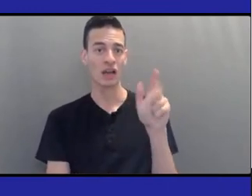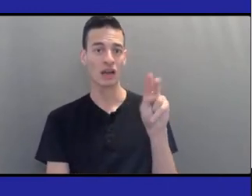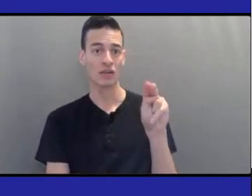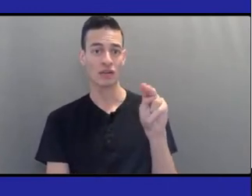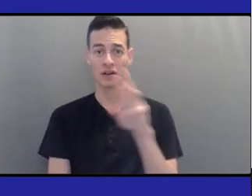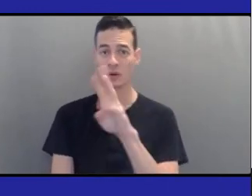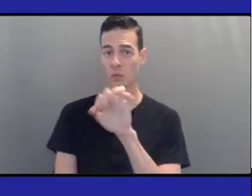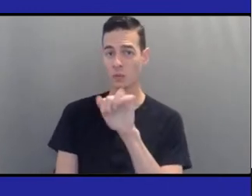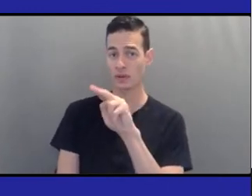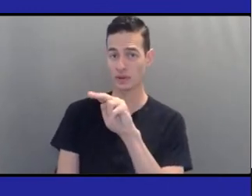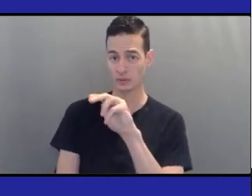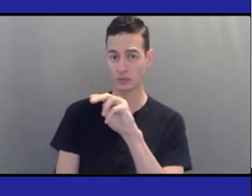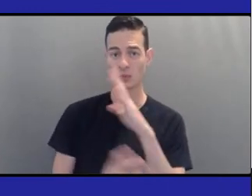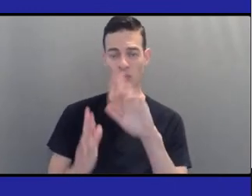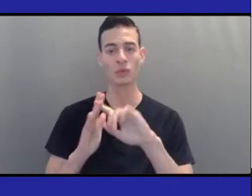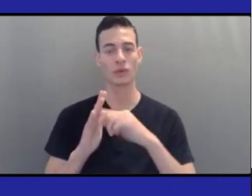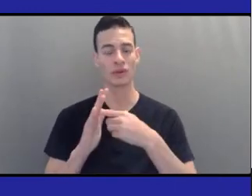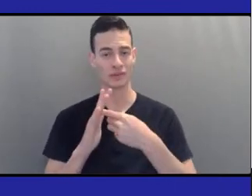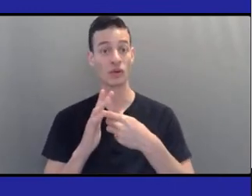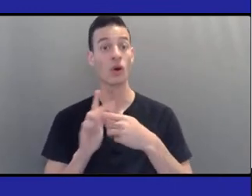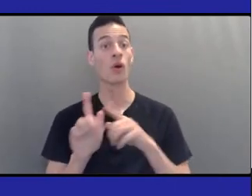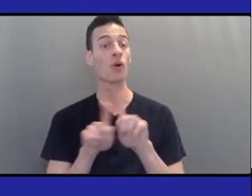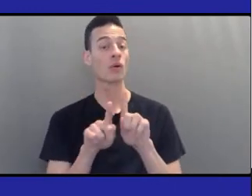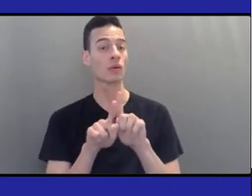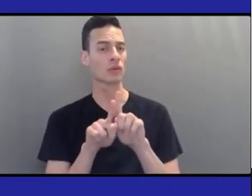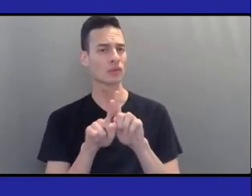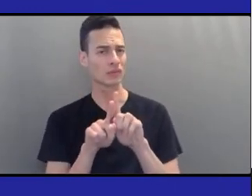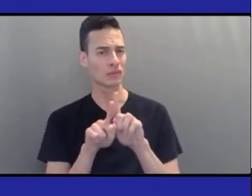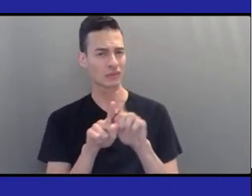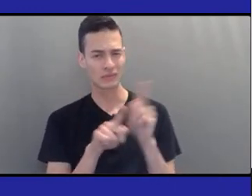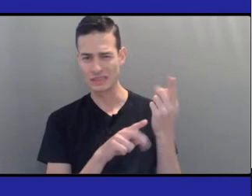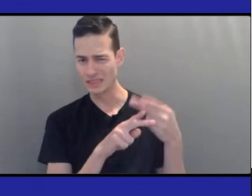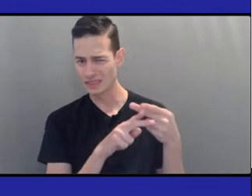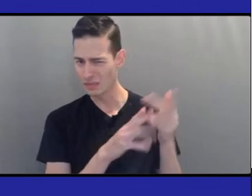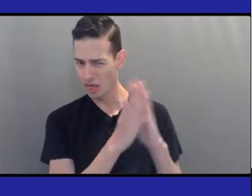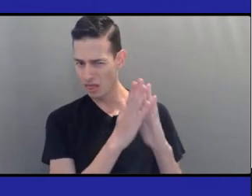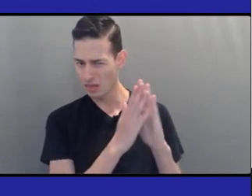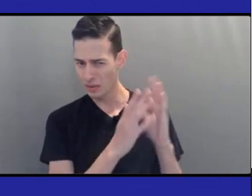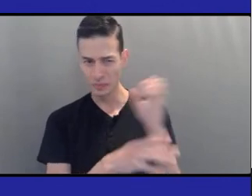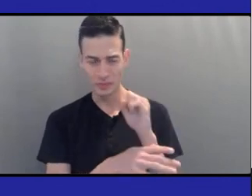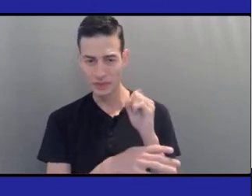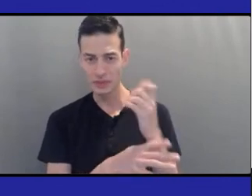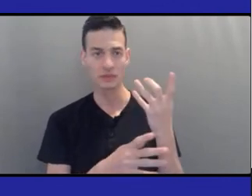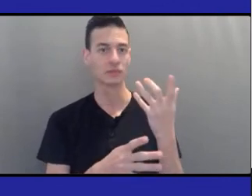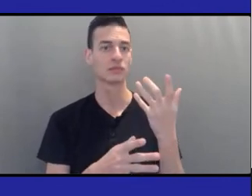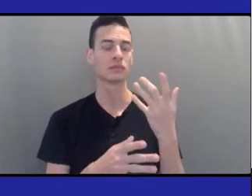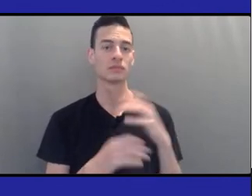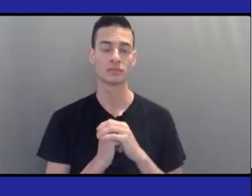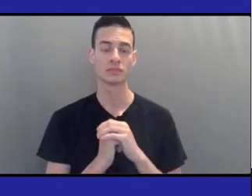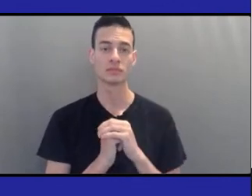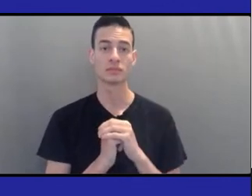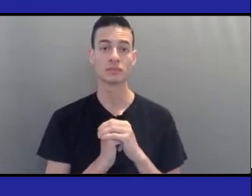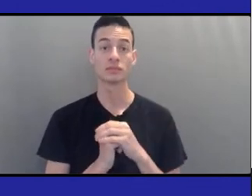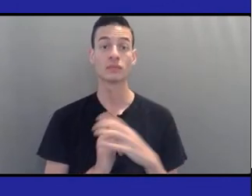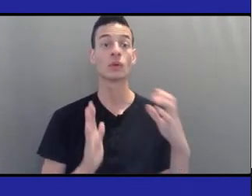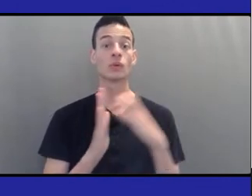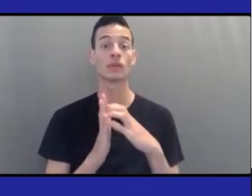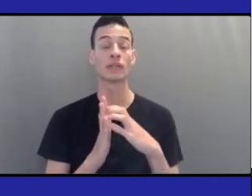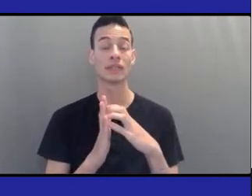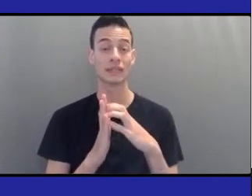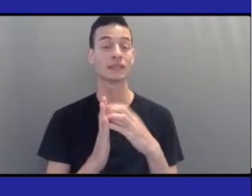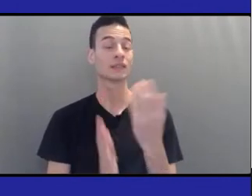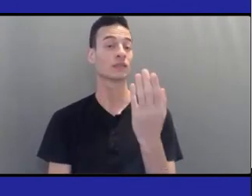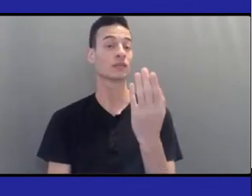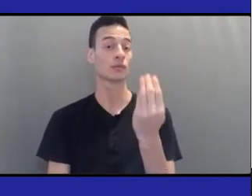St. Hilaire is representing Molly Wasso Park, both in a voting capacity. According to Section 14 of the bylaws,